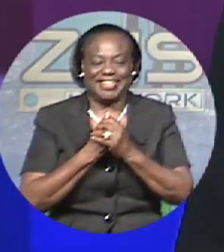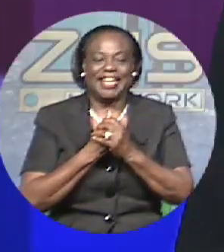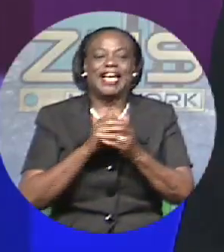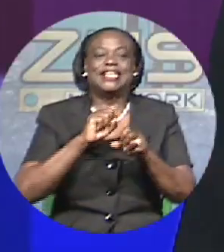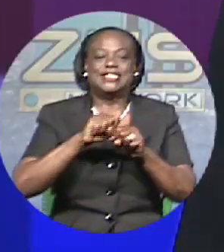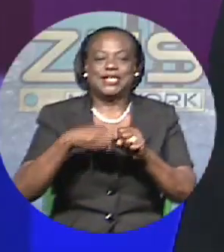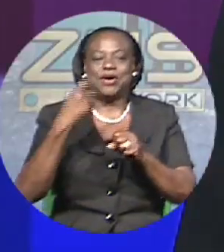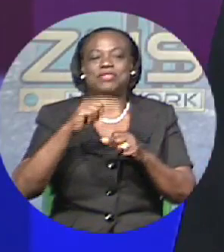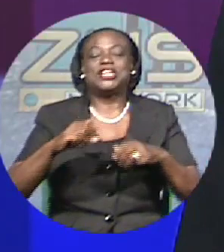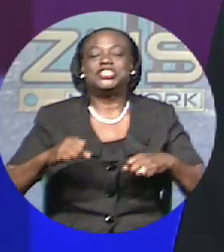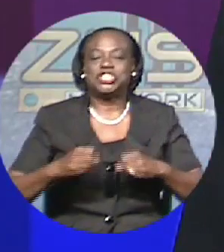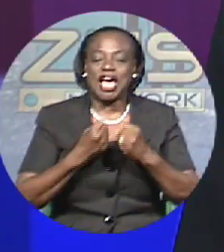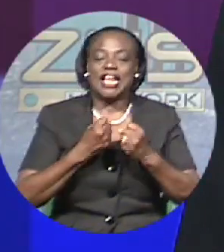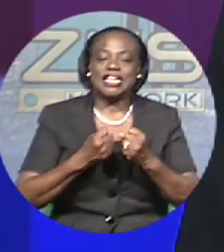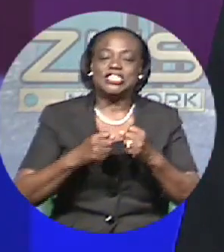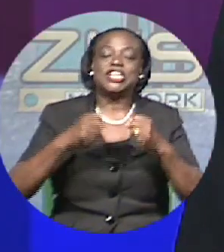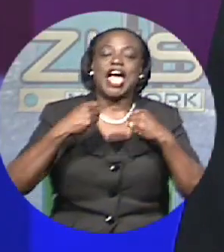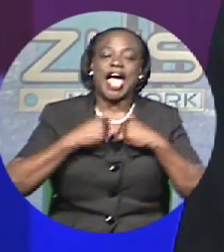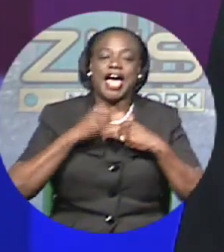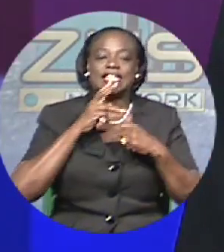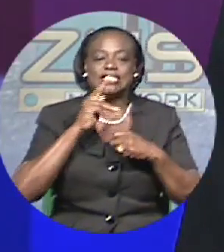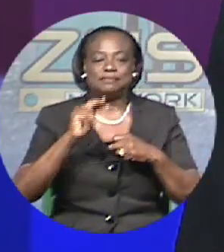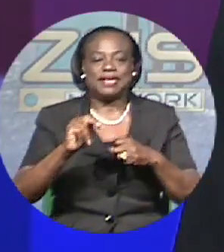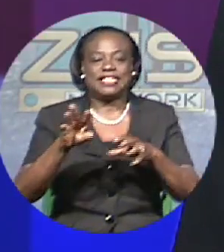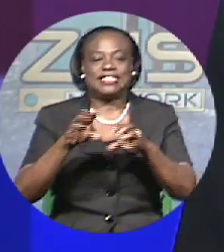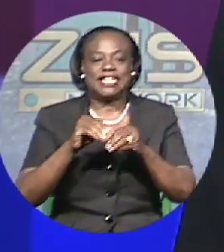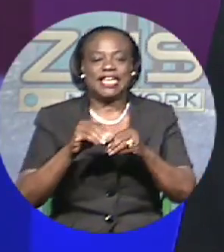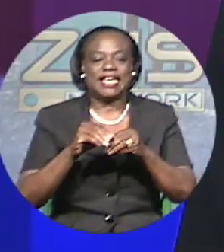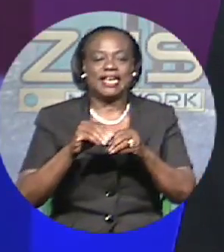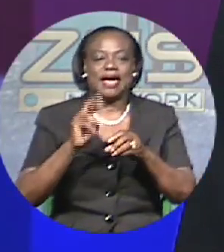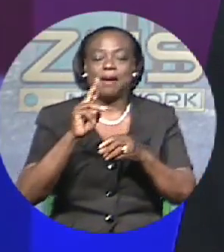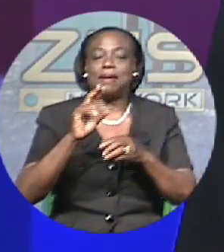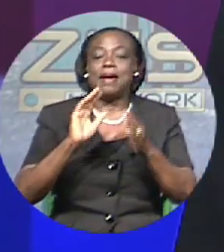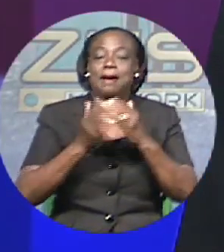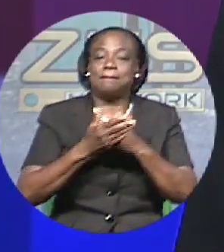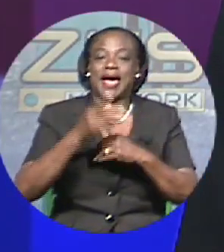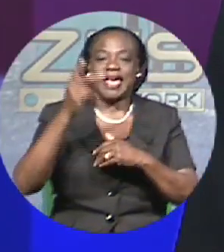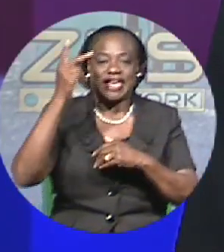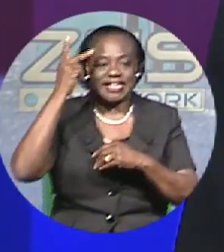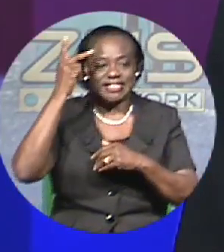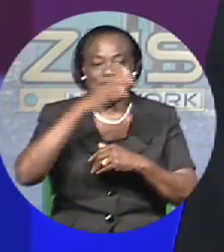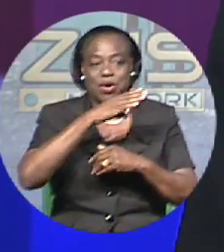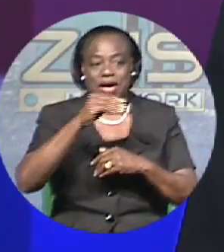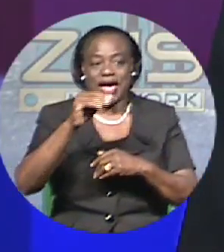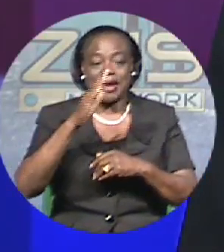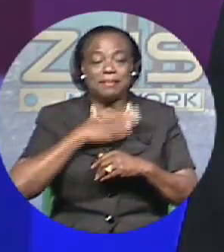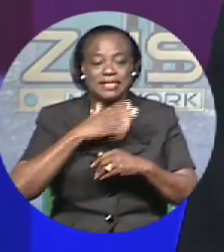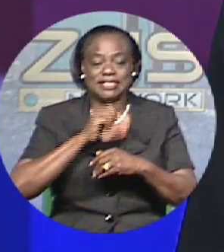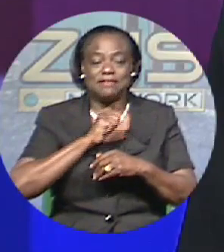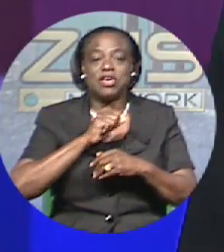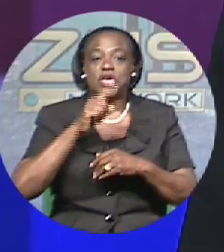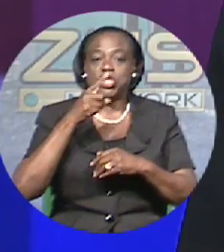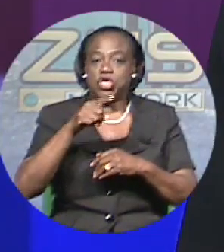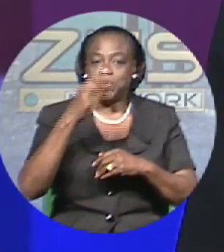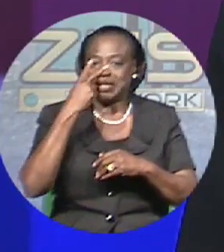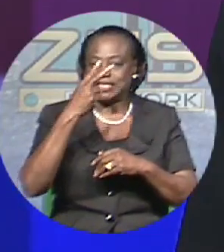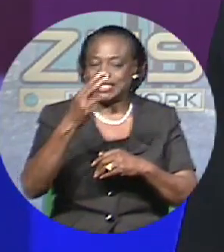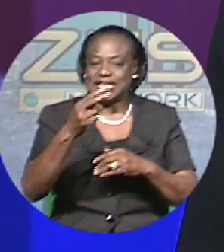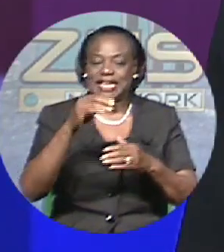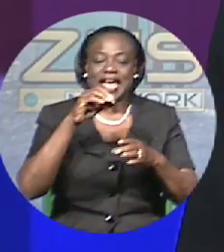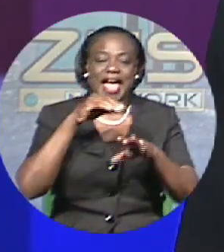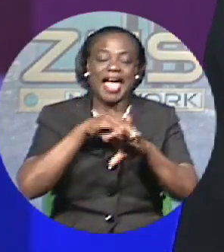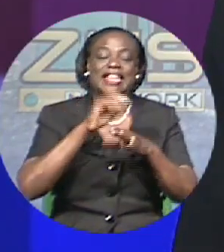So the challenge has been taken up by Candino and myself. In a couple of minutes, you will see that at the end of the newscast. We also have